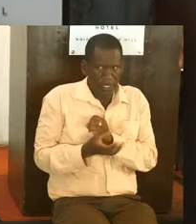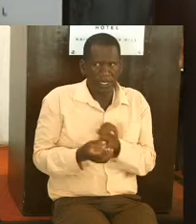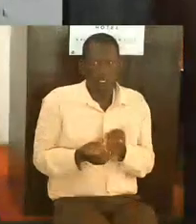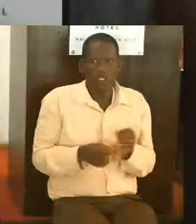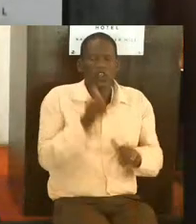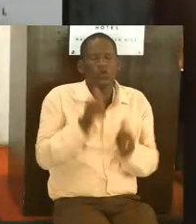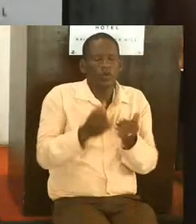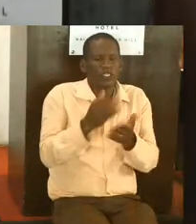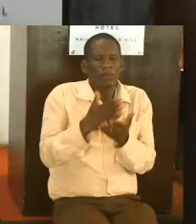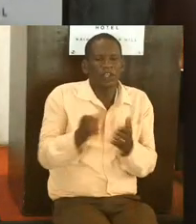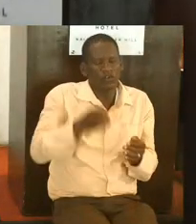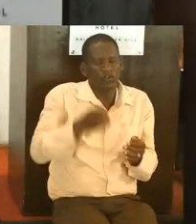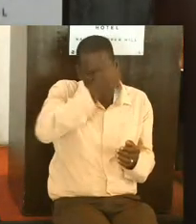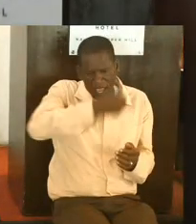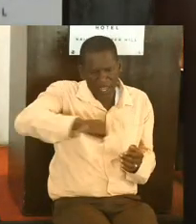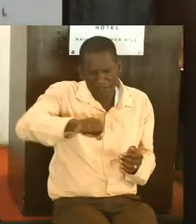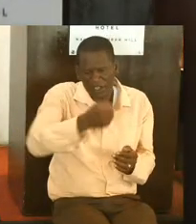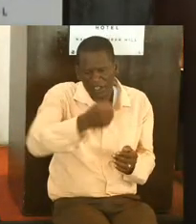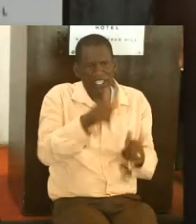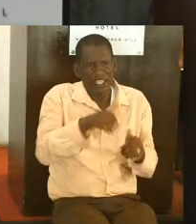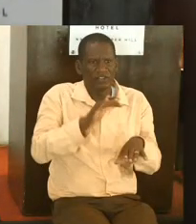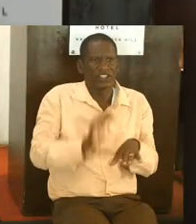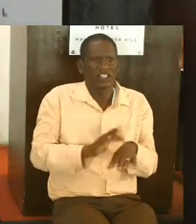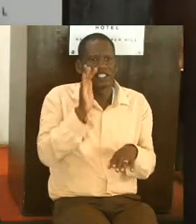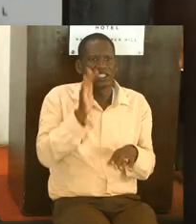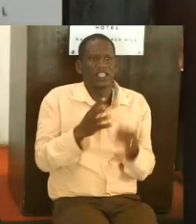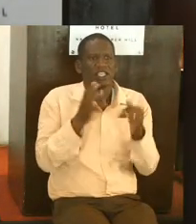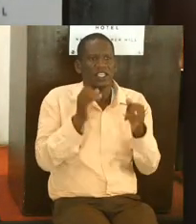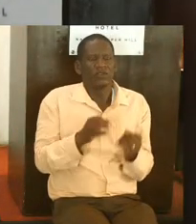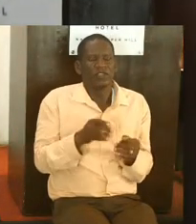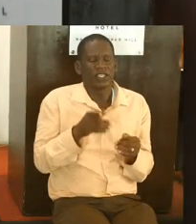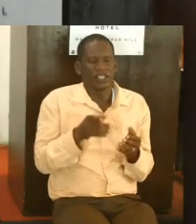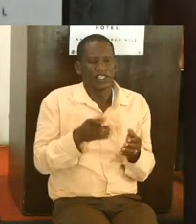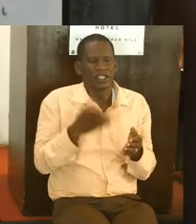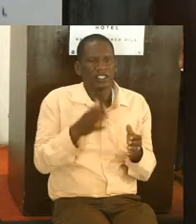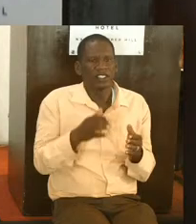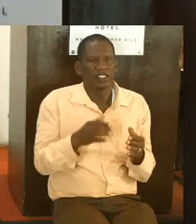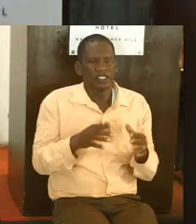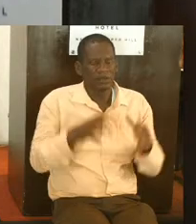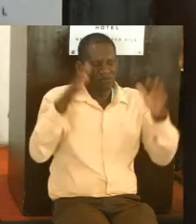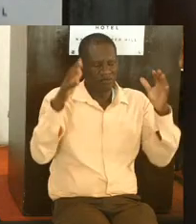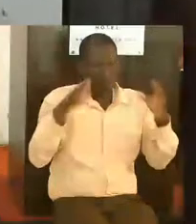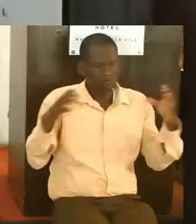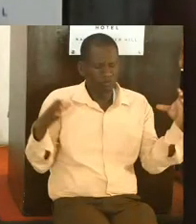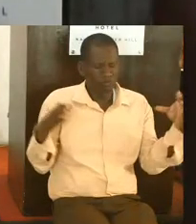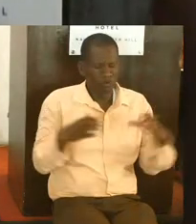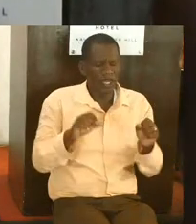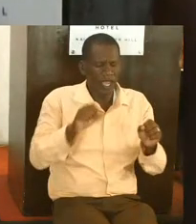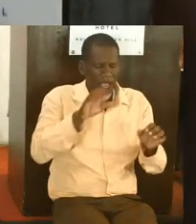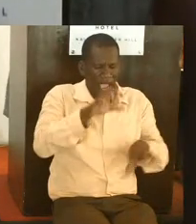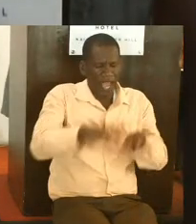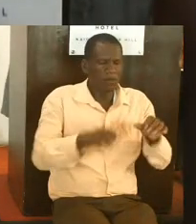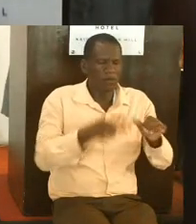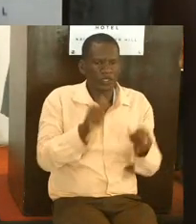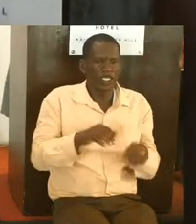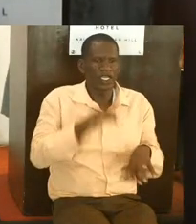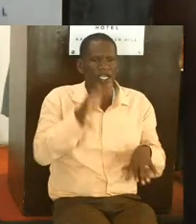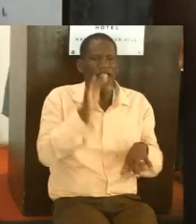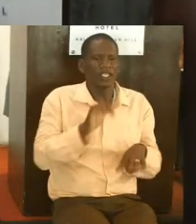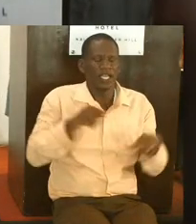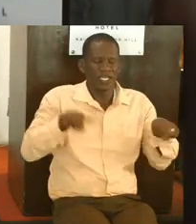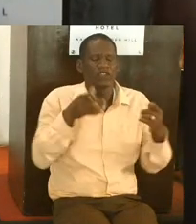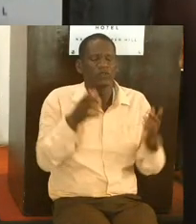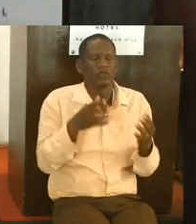which parts of an elephant they have touched so it's a wholesome animal capable of pouncing you